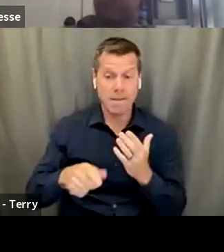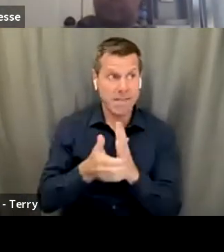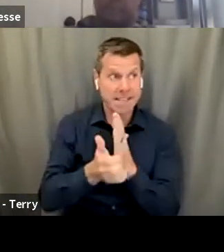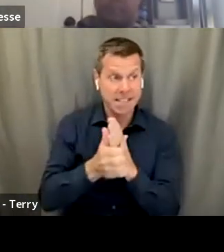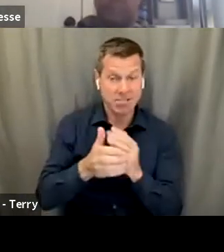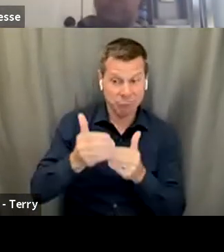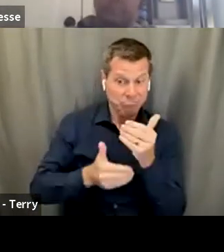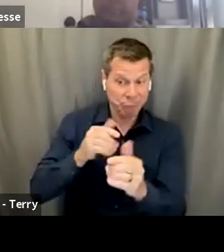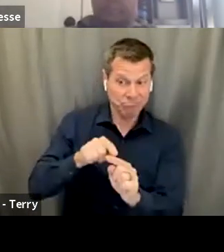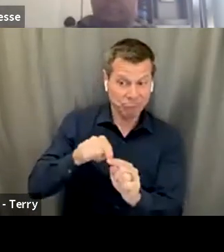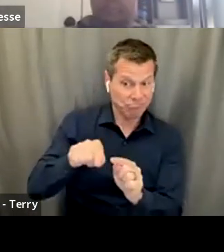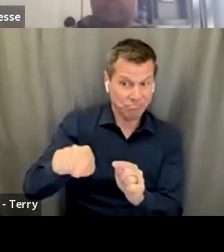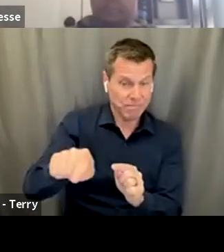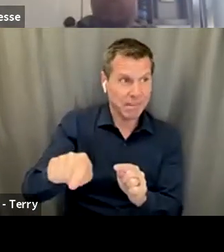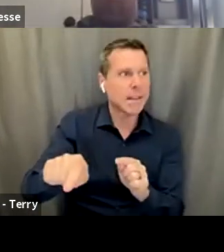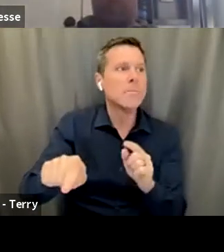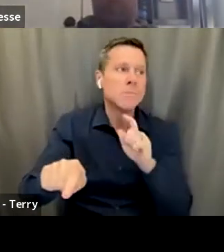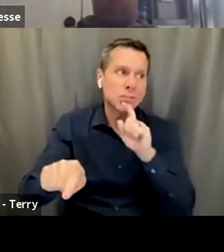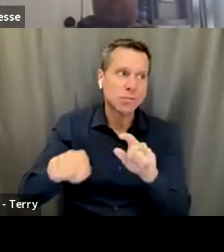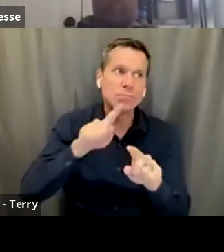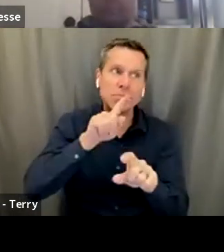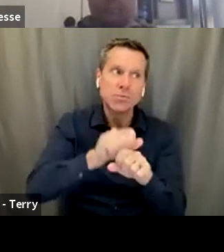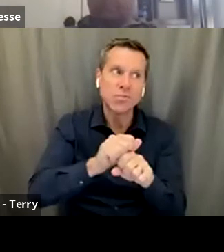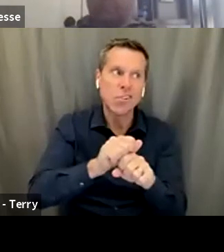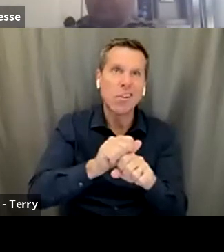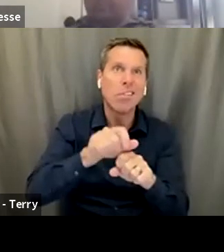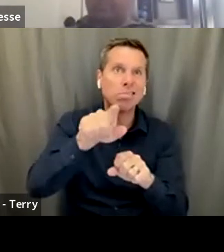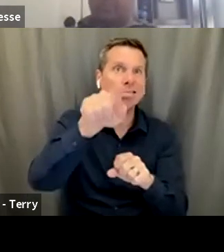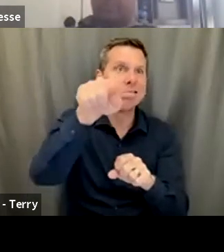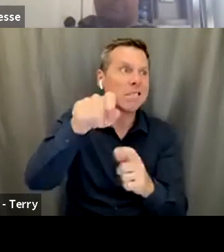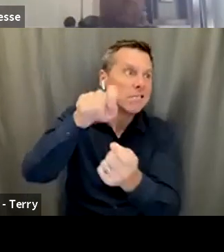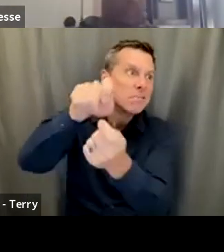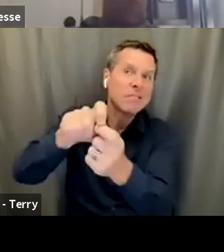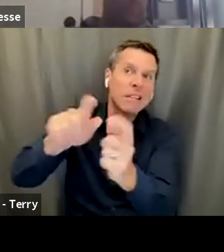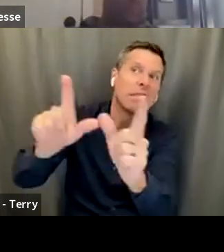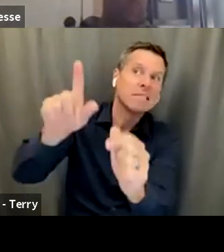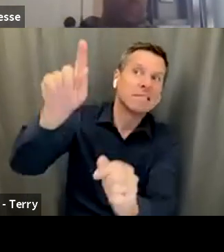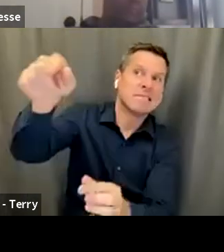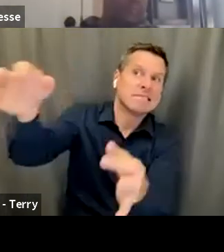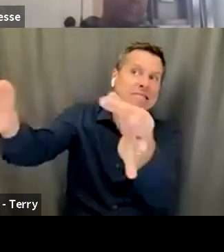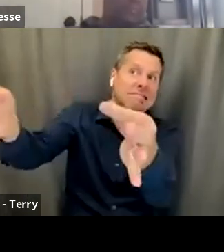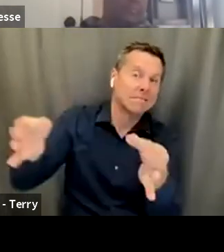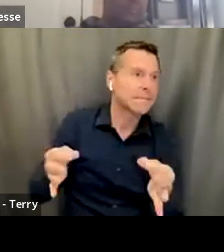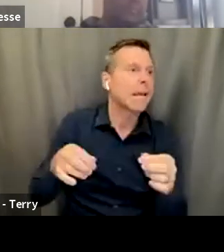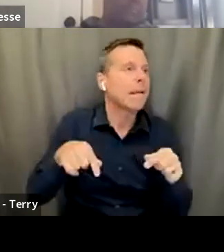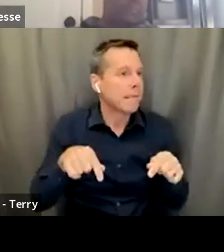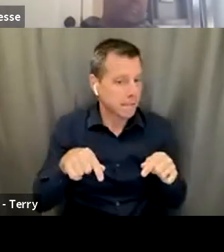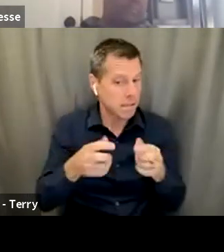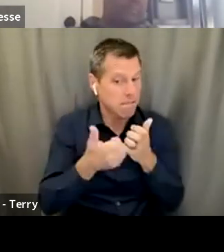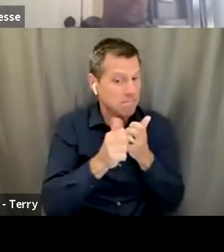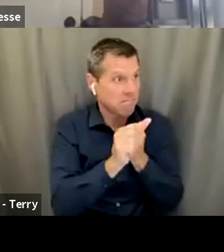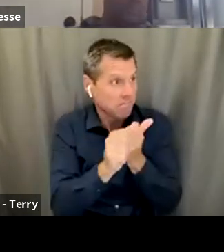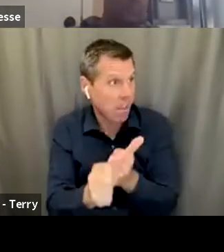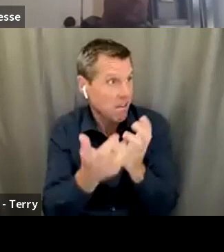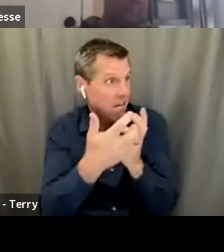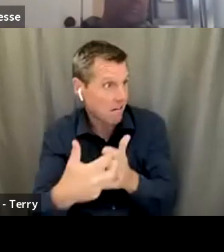meets these requirements for this, license, let's say, as an engineer. I Right. got it right, right?